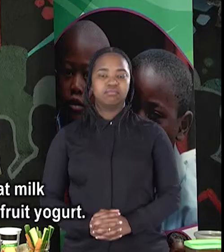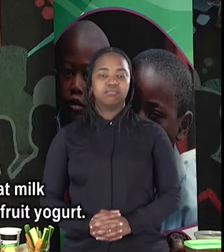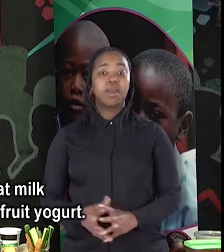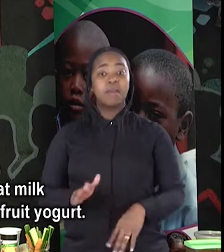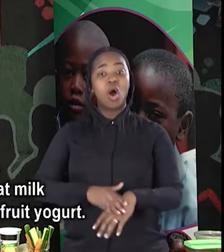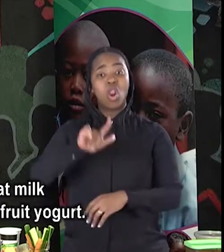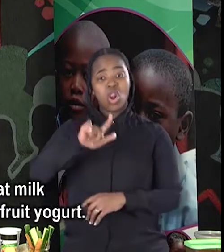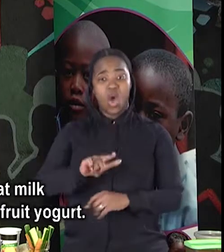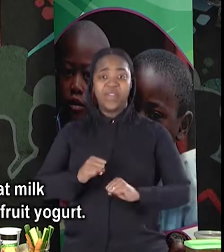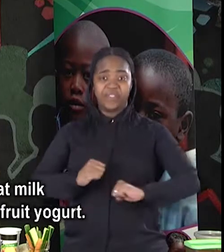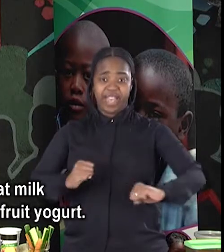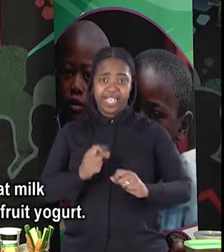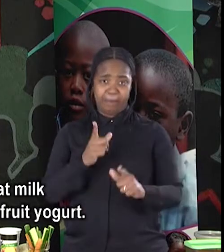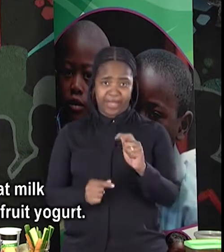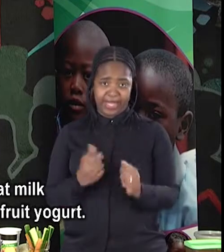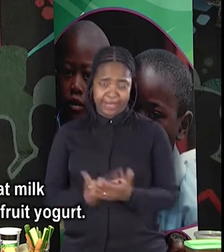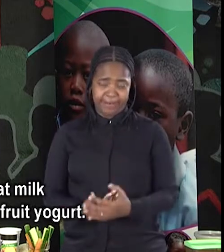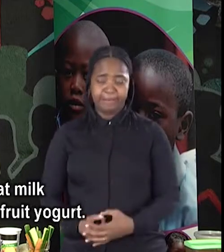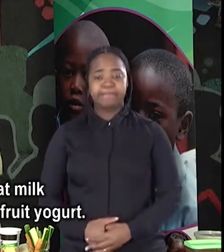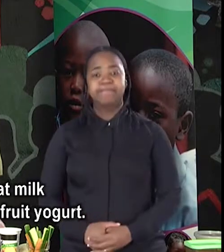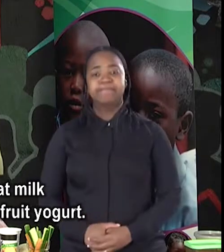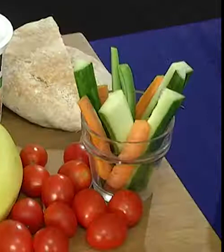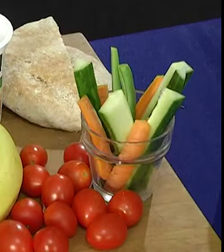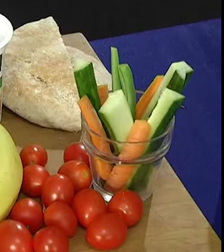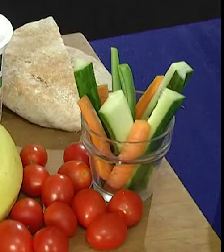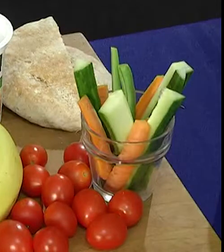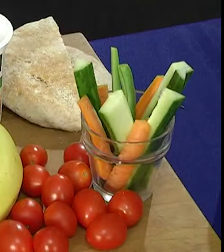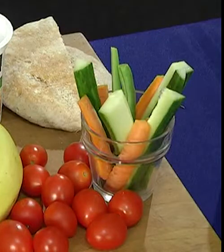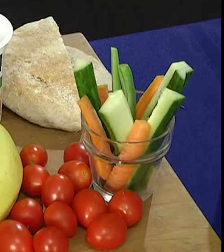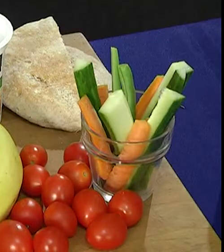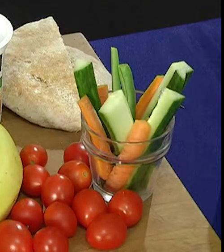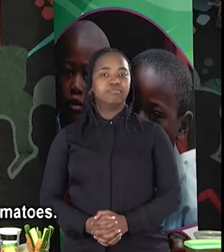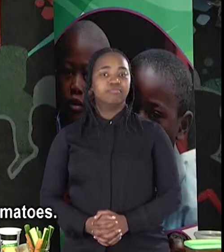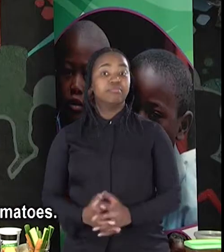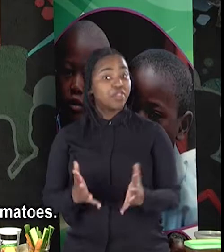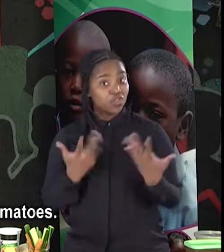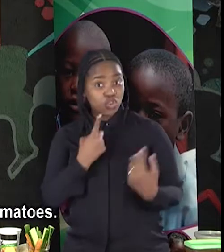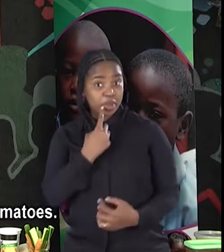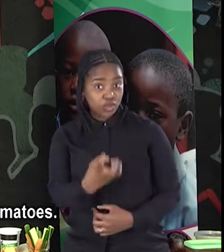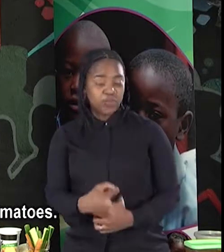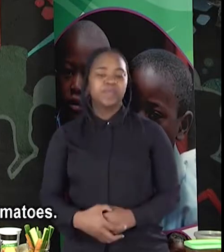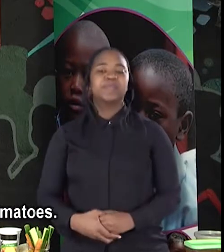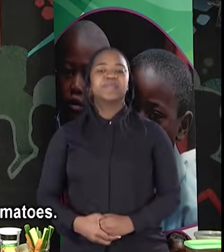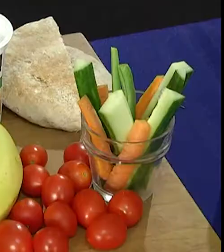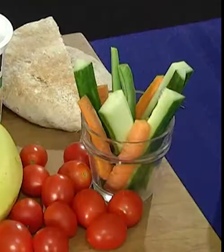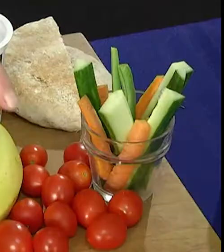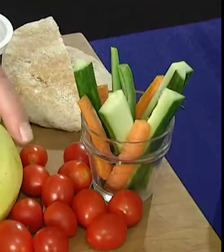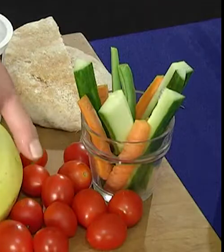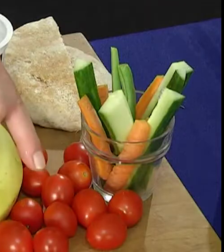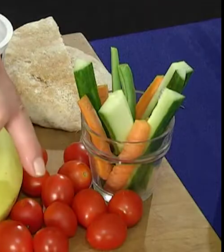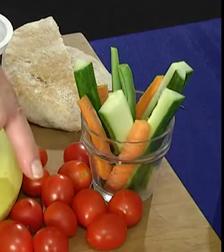Some low fat milk Or a low fat fruit yogurt Nice tomatoes